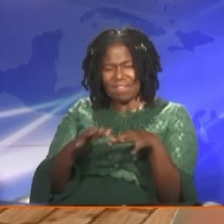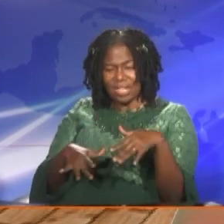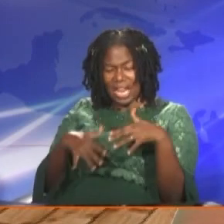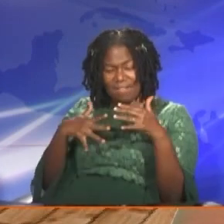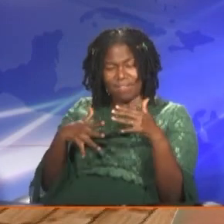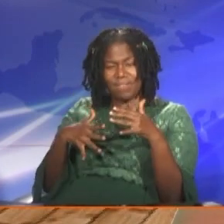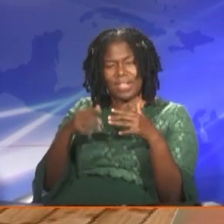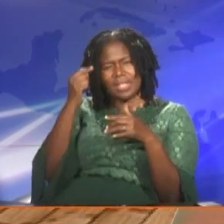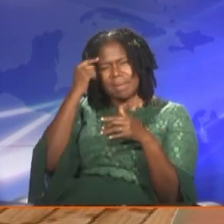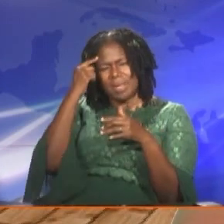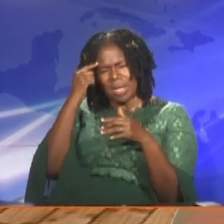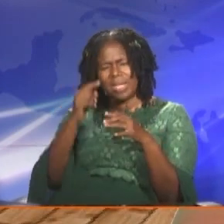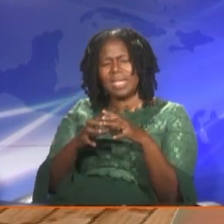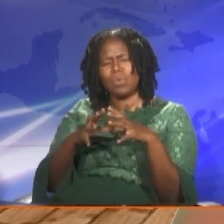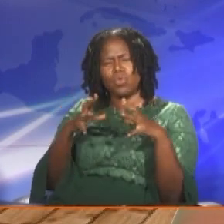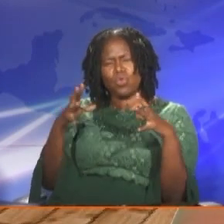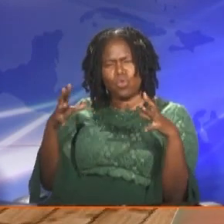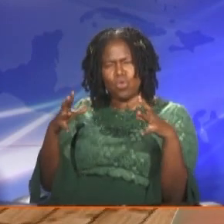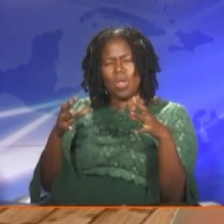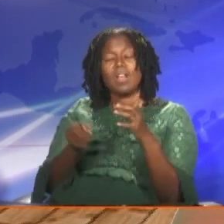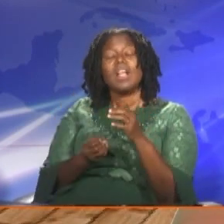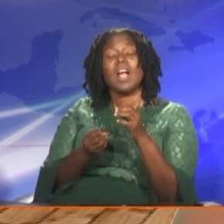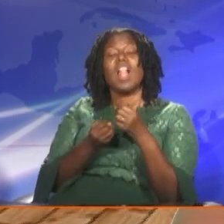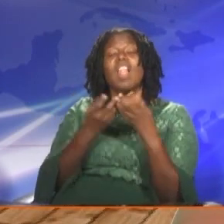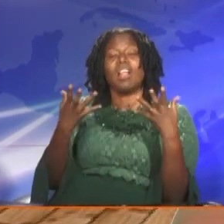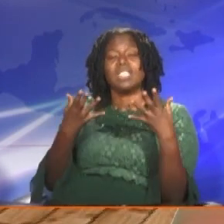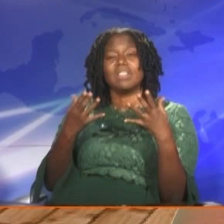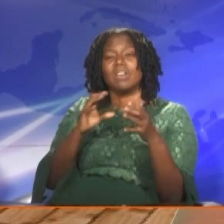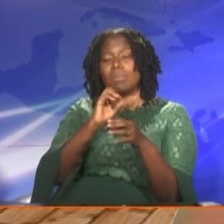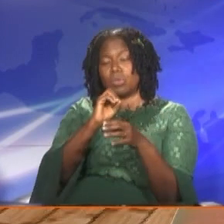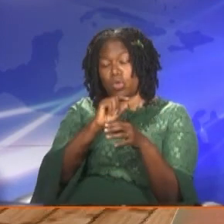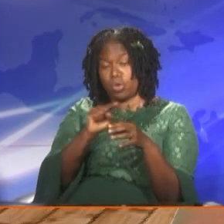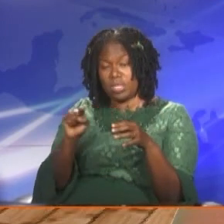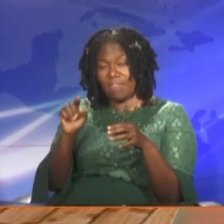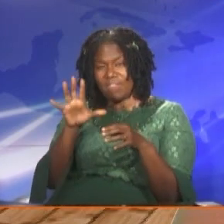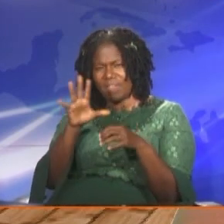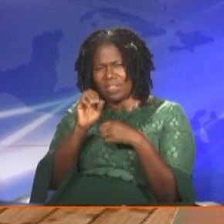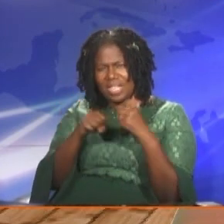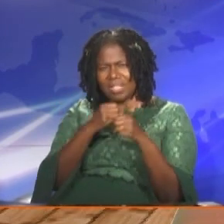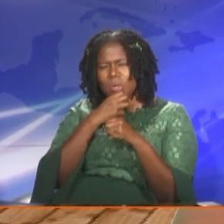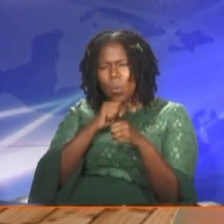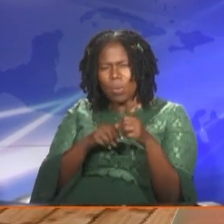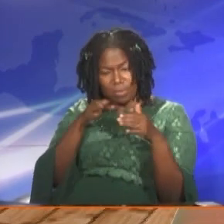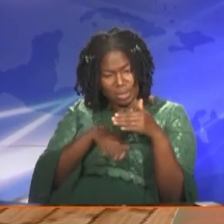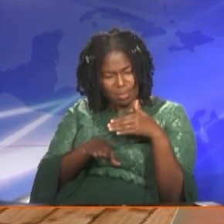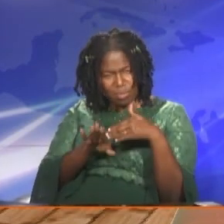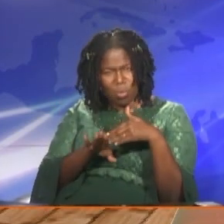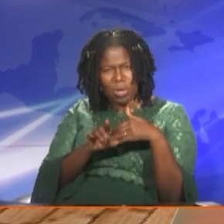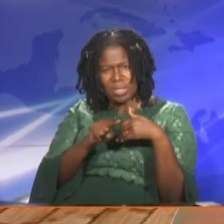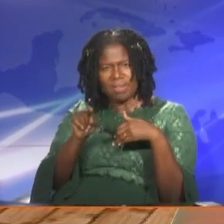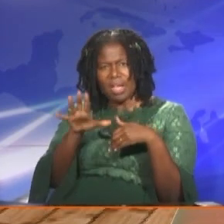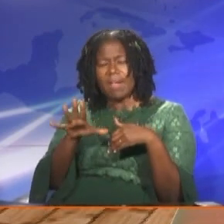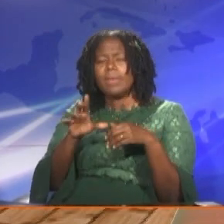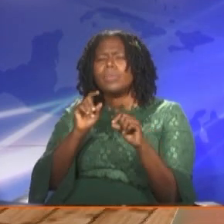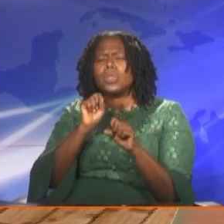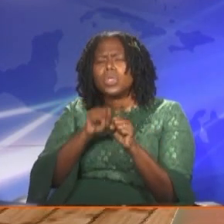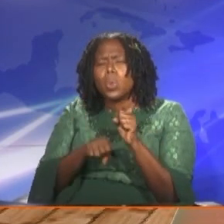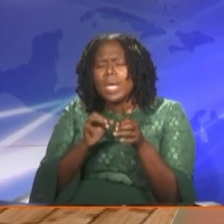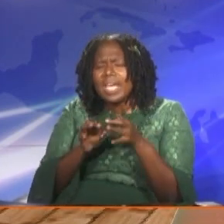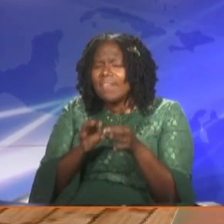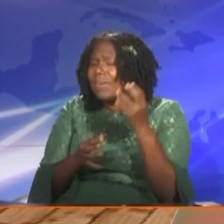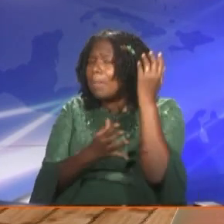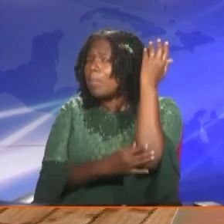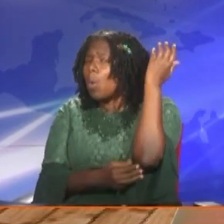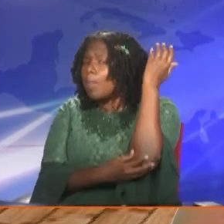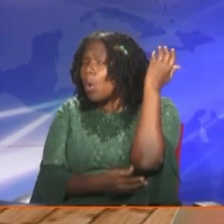poor from birth or from the age of 1 or 2, that brain development is going to be affected negatively. Because of